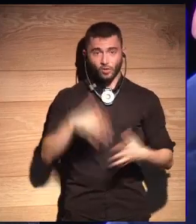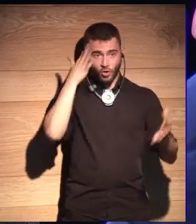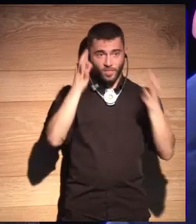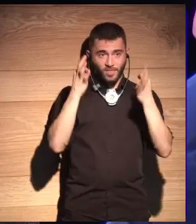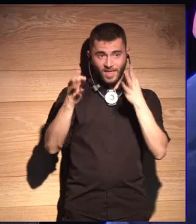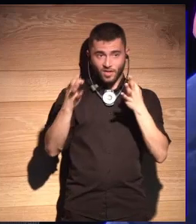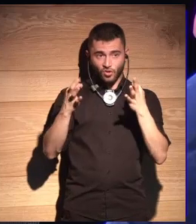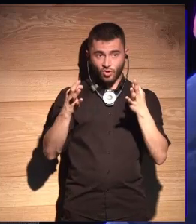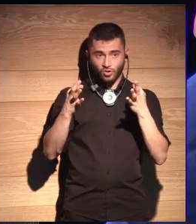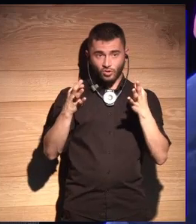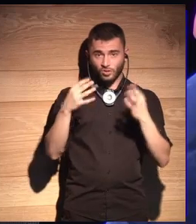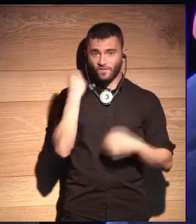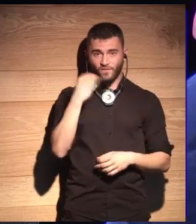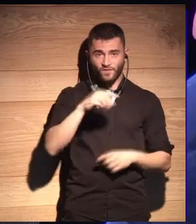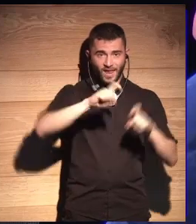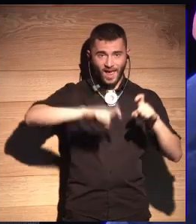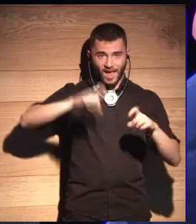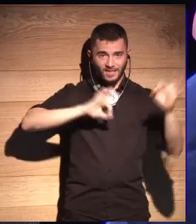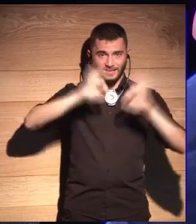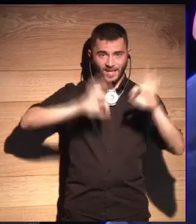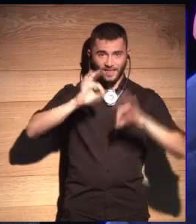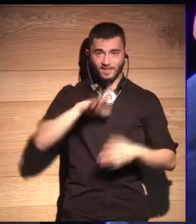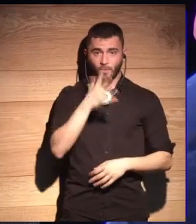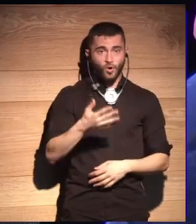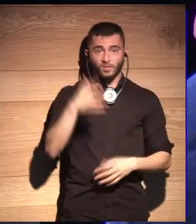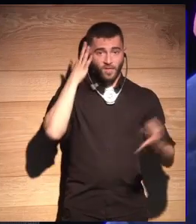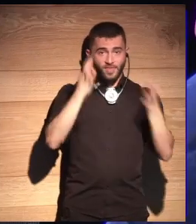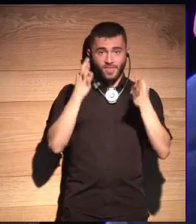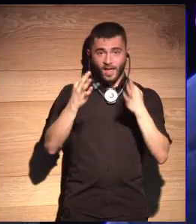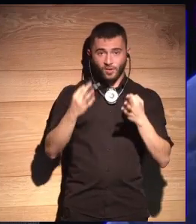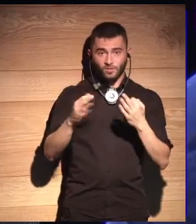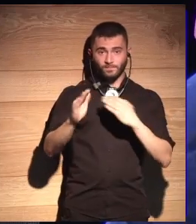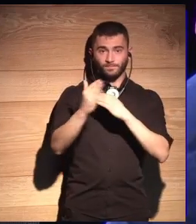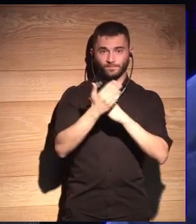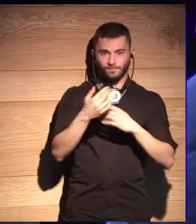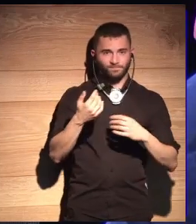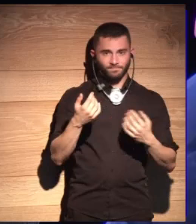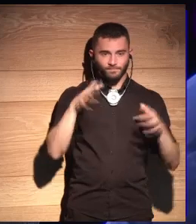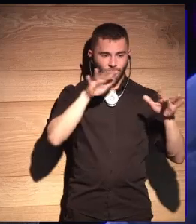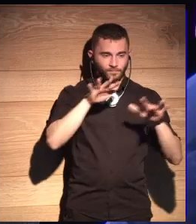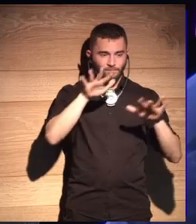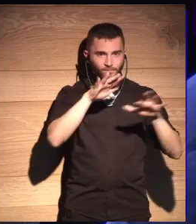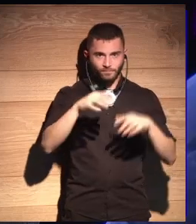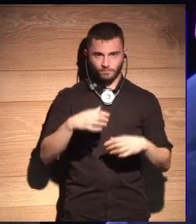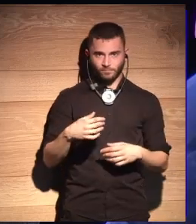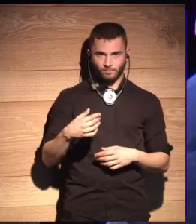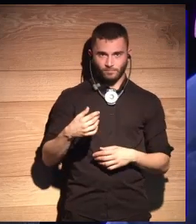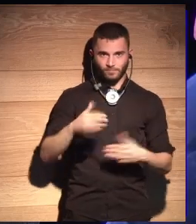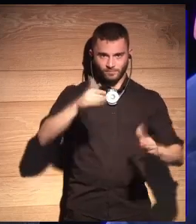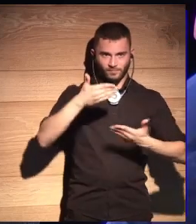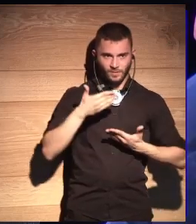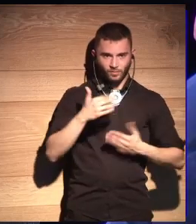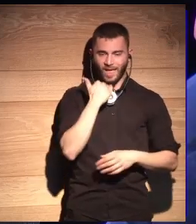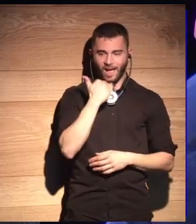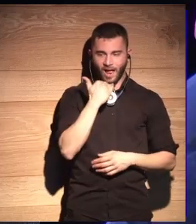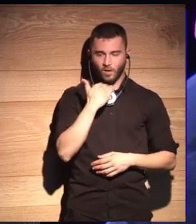destroys personality. It is cold. Statistics and data are not enough to persuade people. There has to